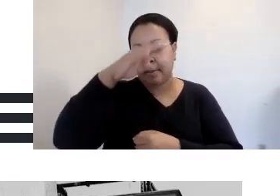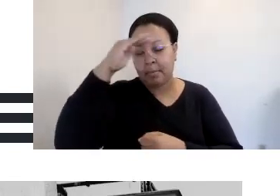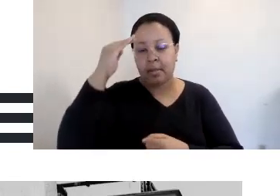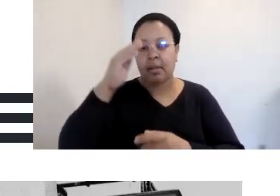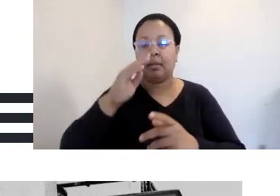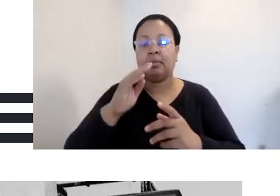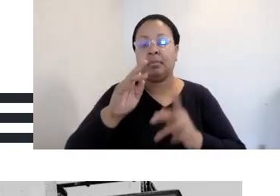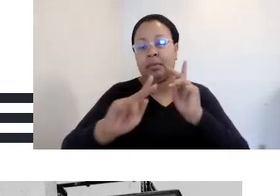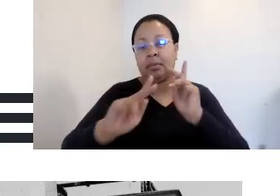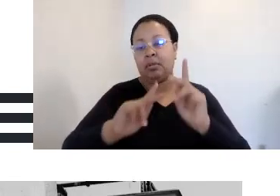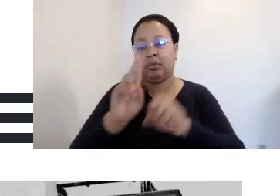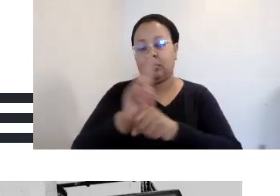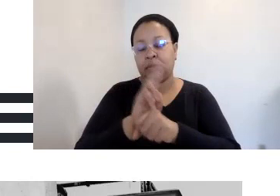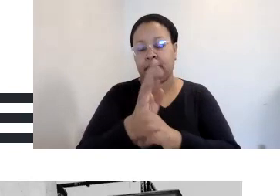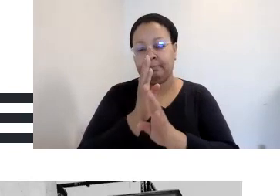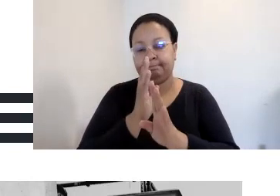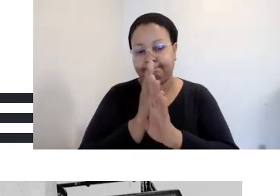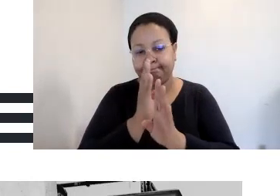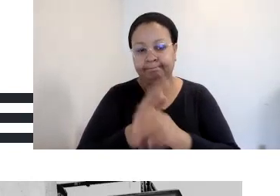of in-person activities